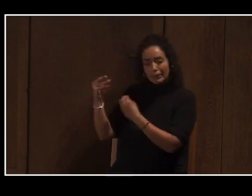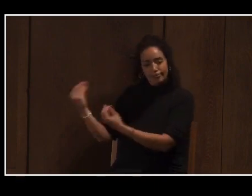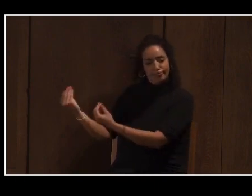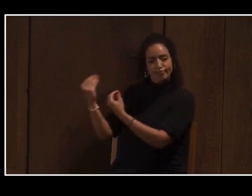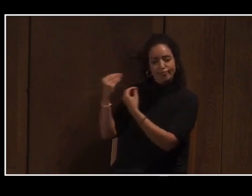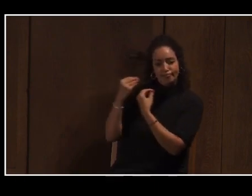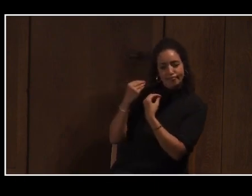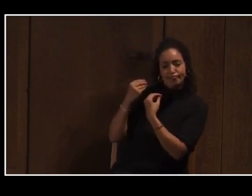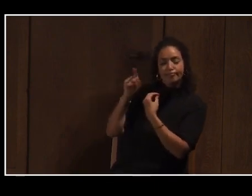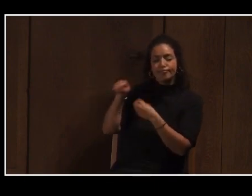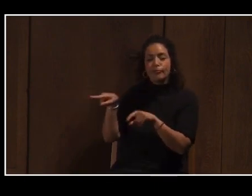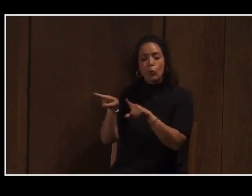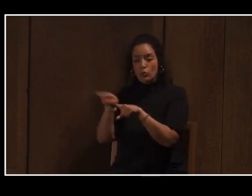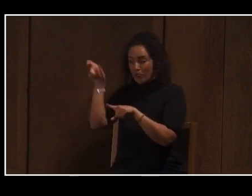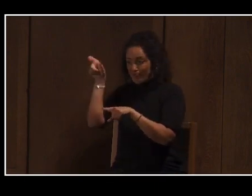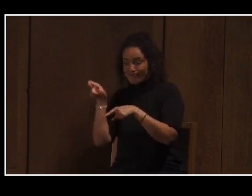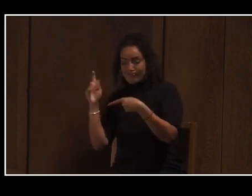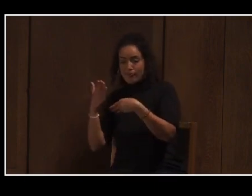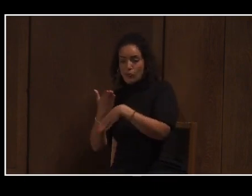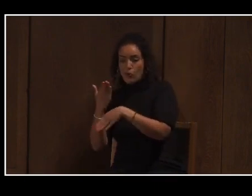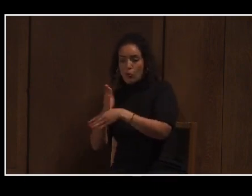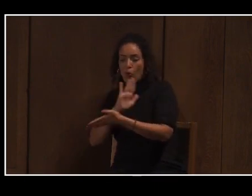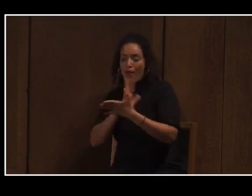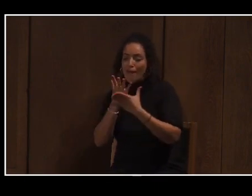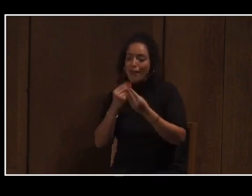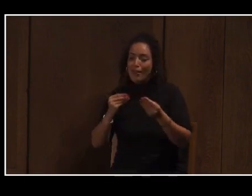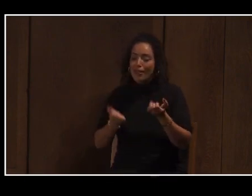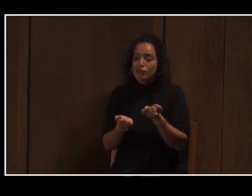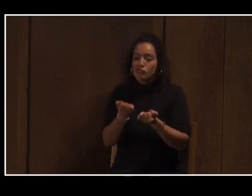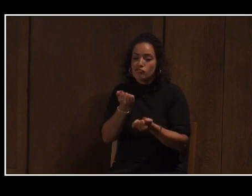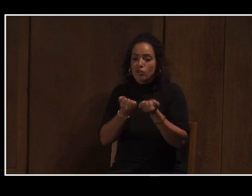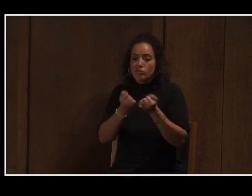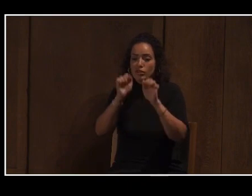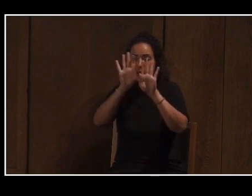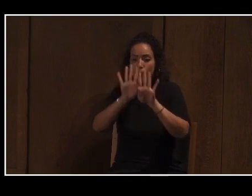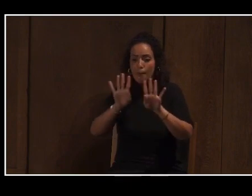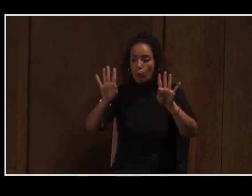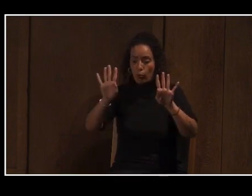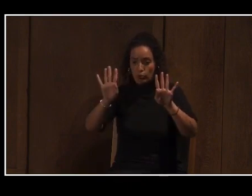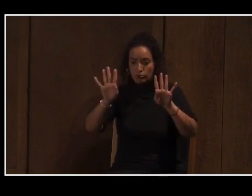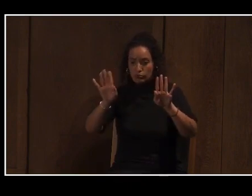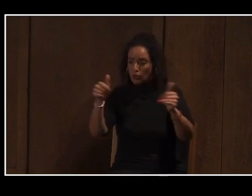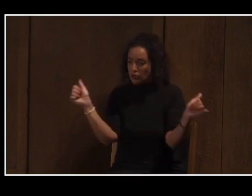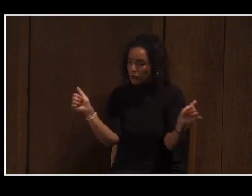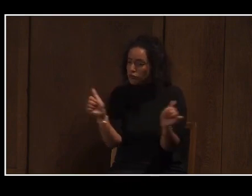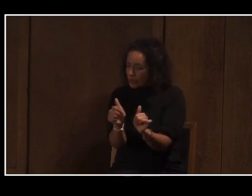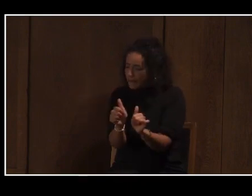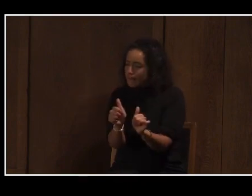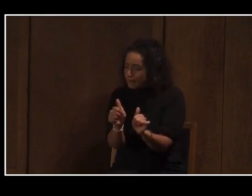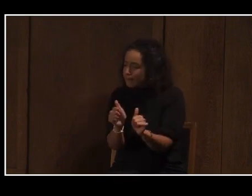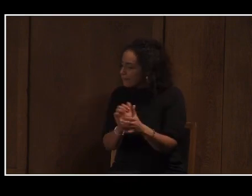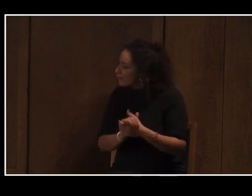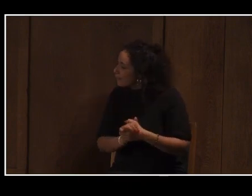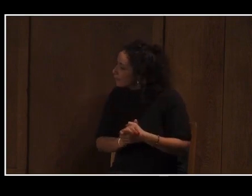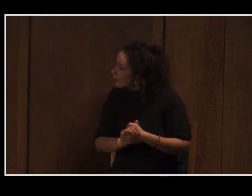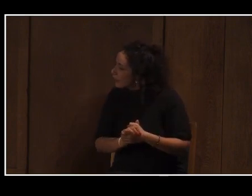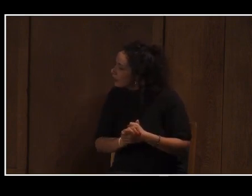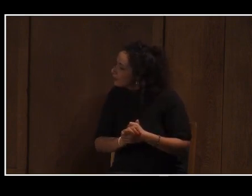board. So it's just a short practice. And yeah, so I'm going to invite